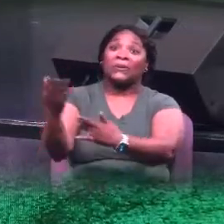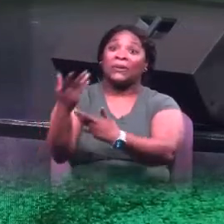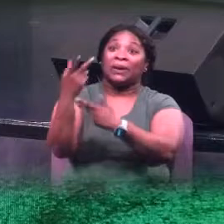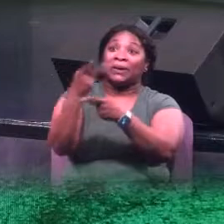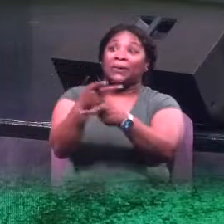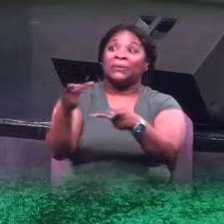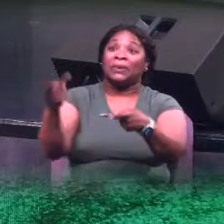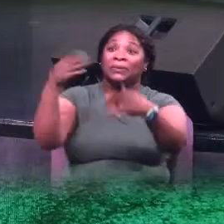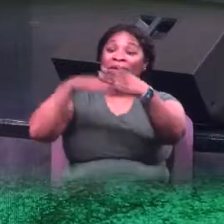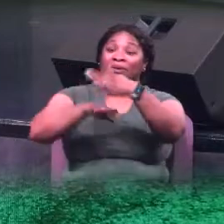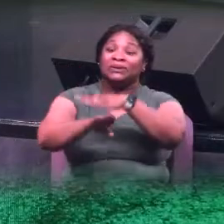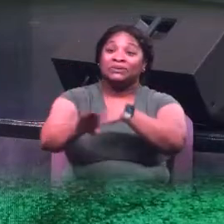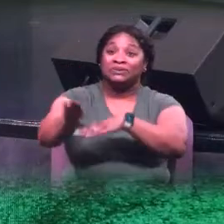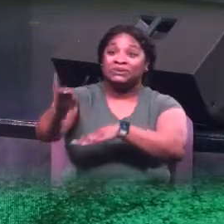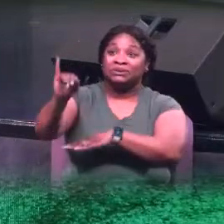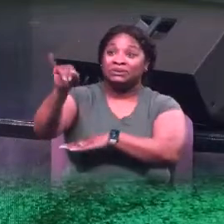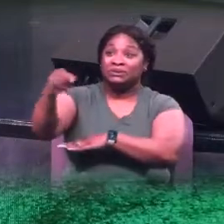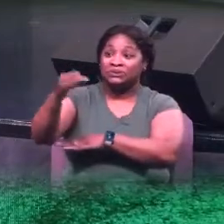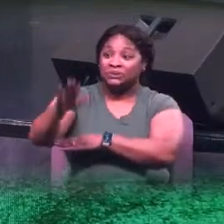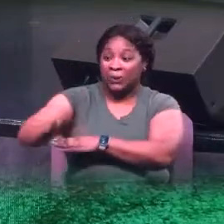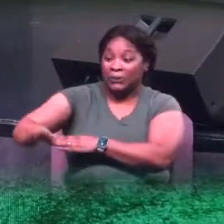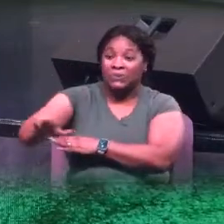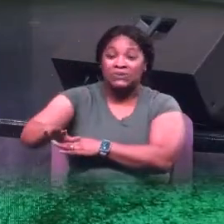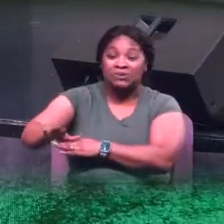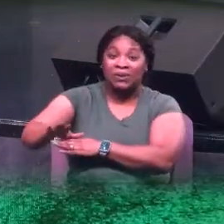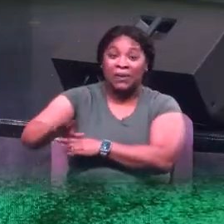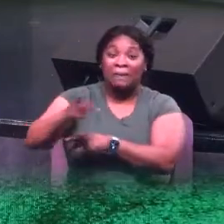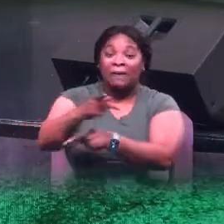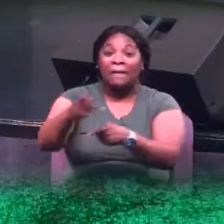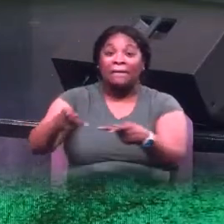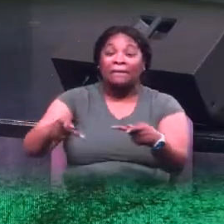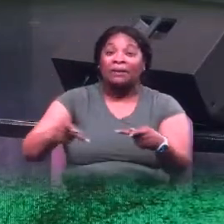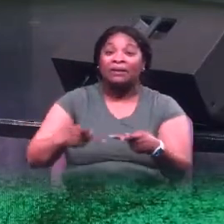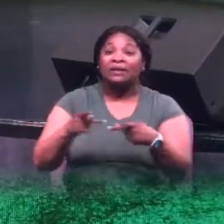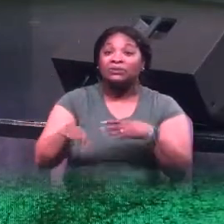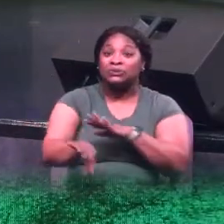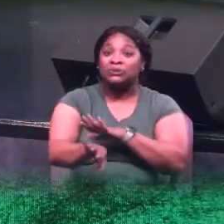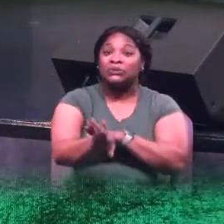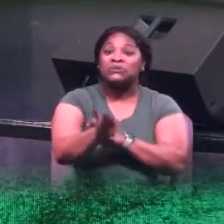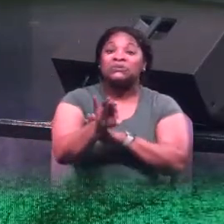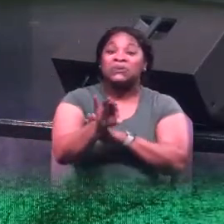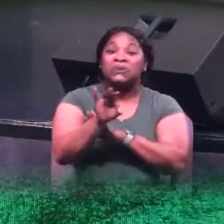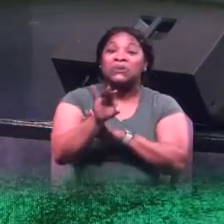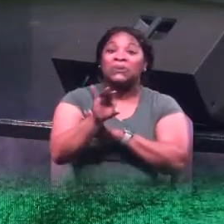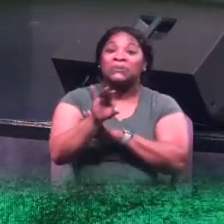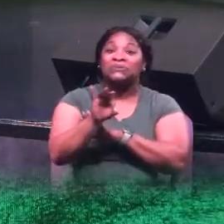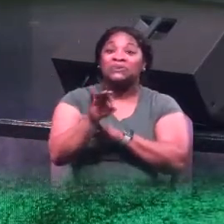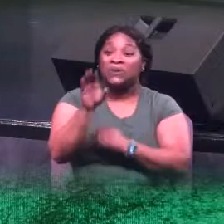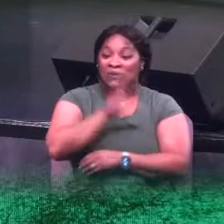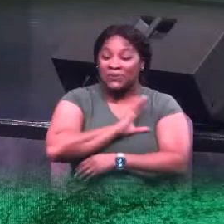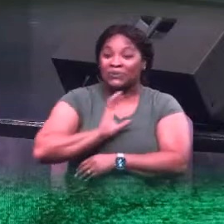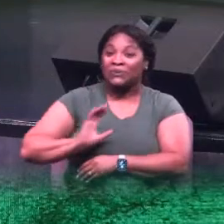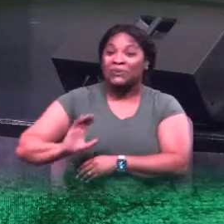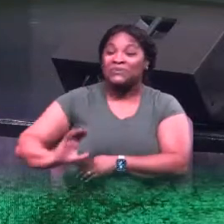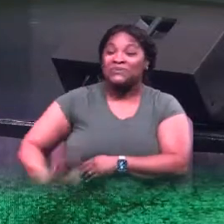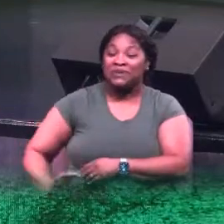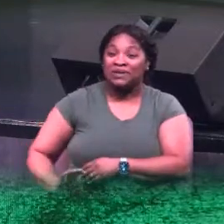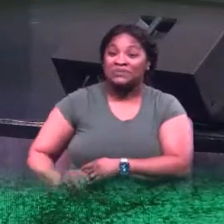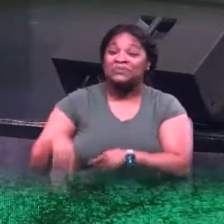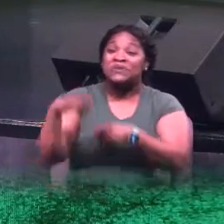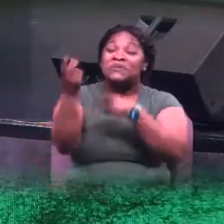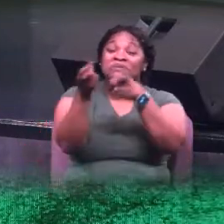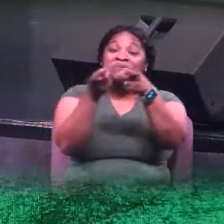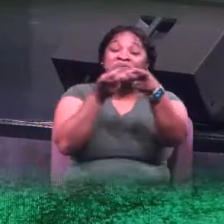into Jerusalem, the holy city of David, the place where the Messiah, the chosen, Emmanuel, the Christ, would rule